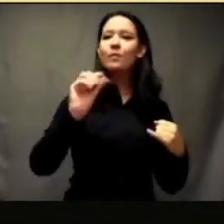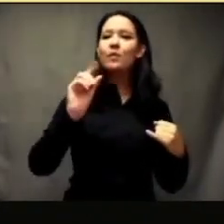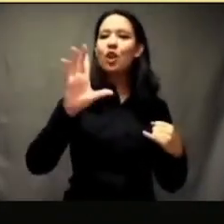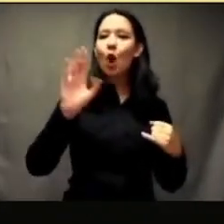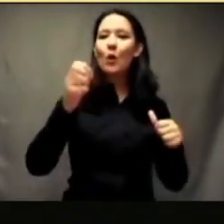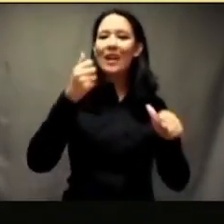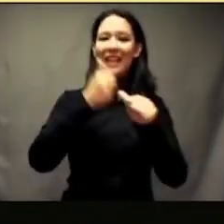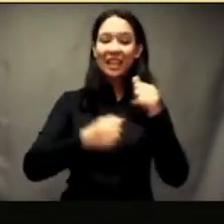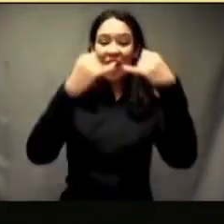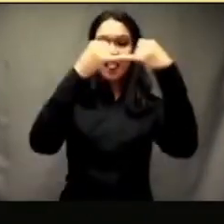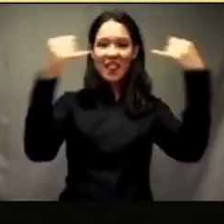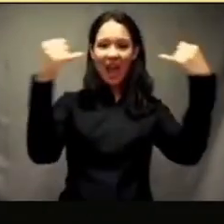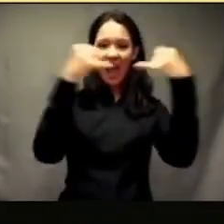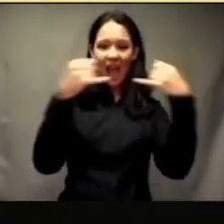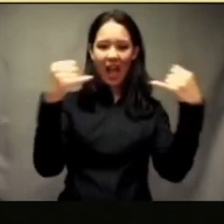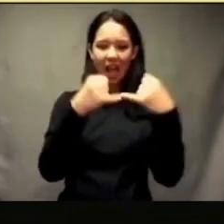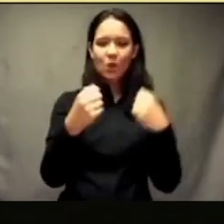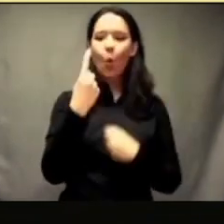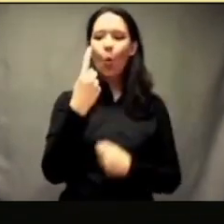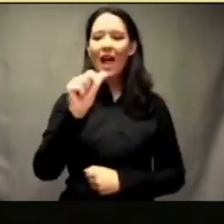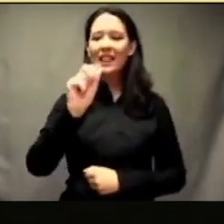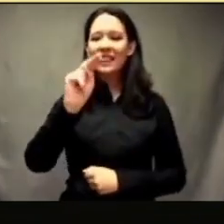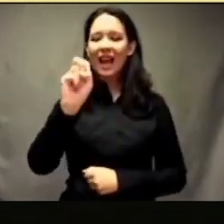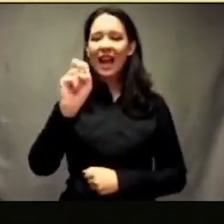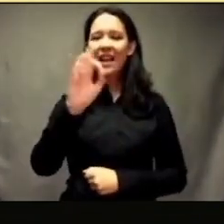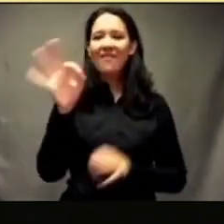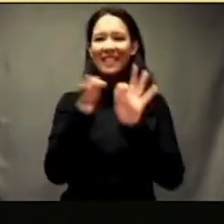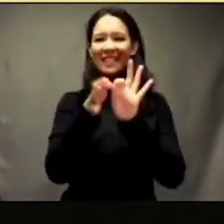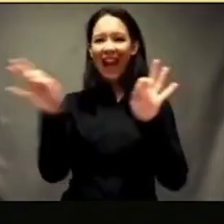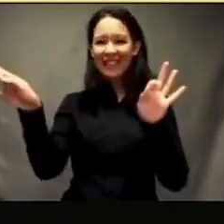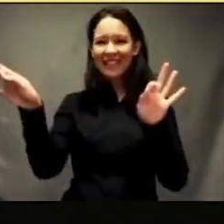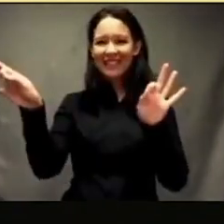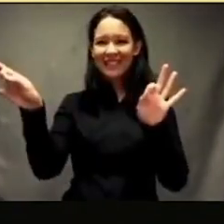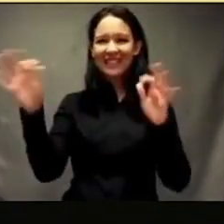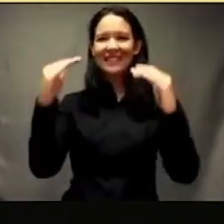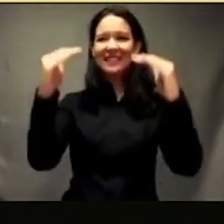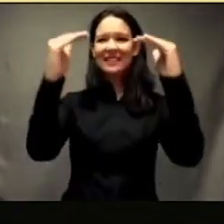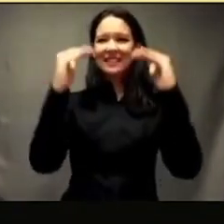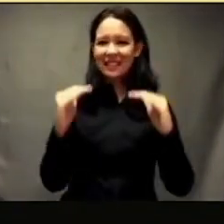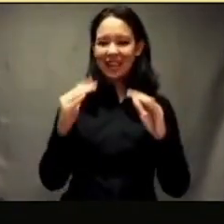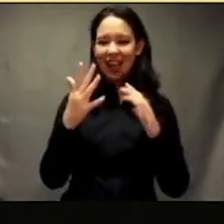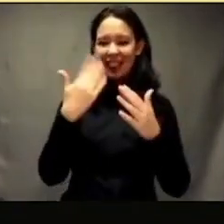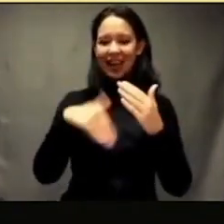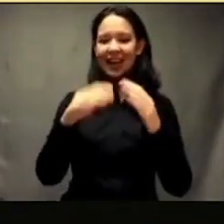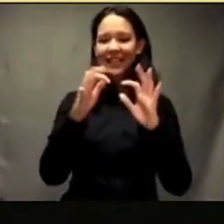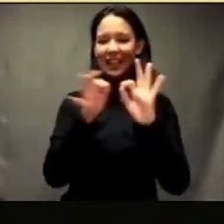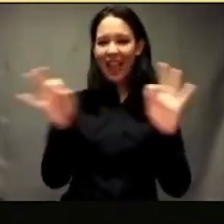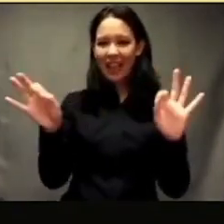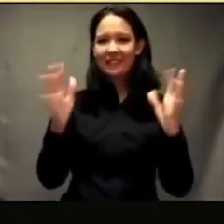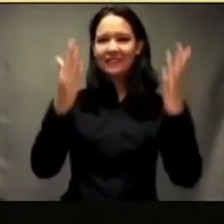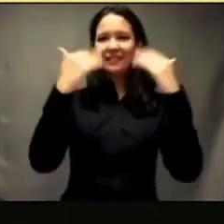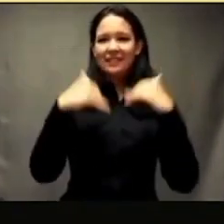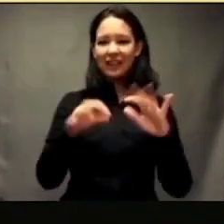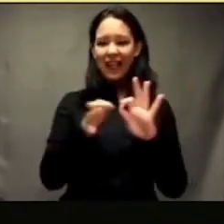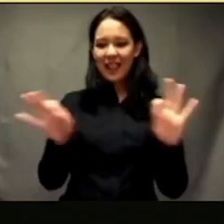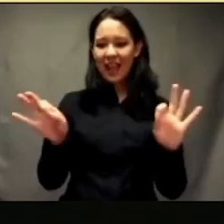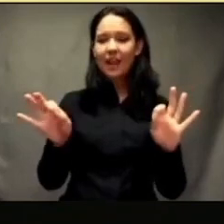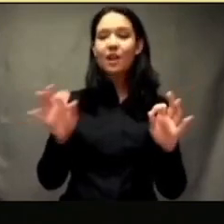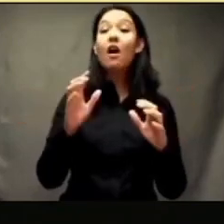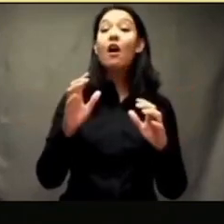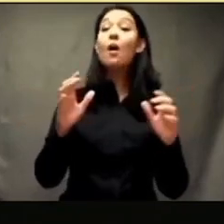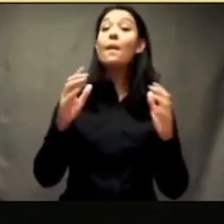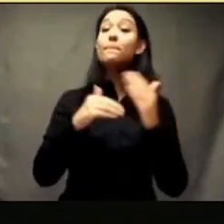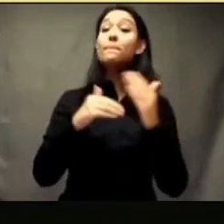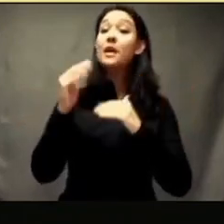is, we consider one line of text. And then after that line, you can go to the next line, building whole programs or